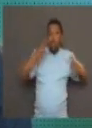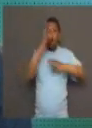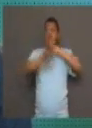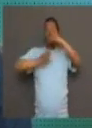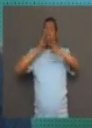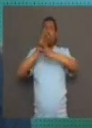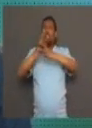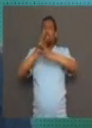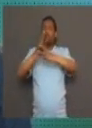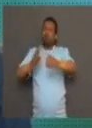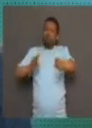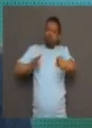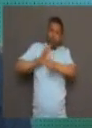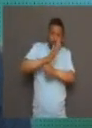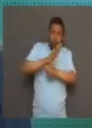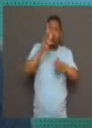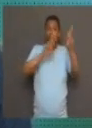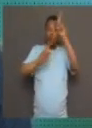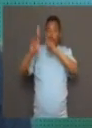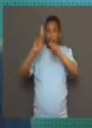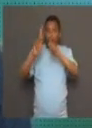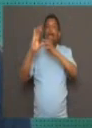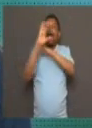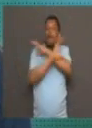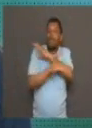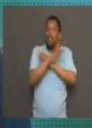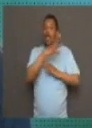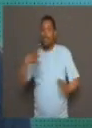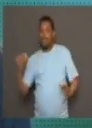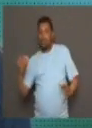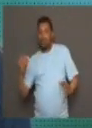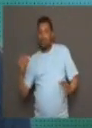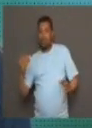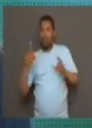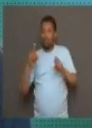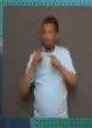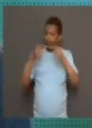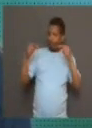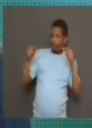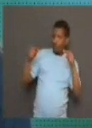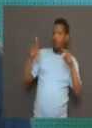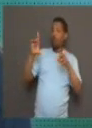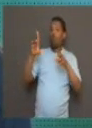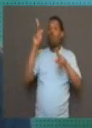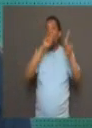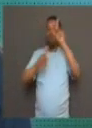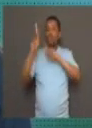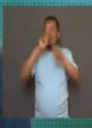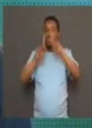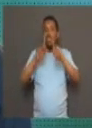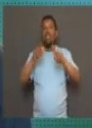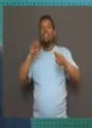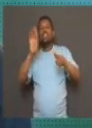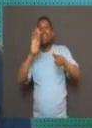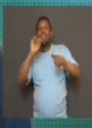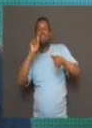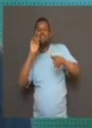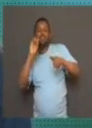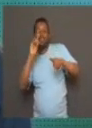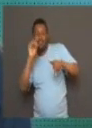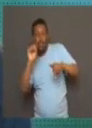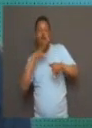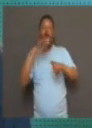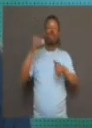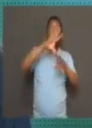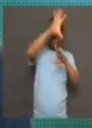most populous countries, and contrast the population trends of